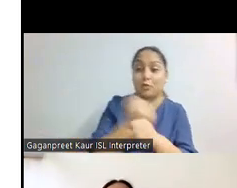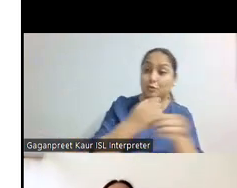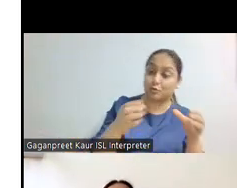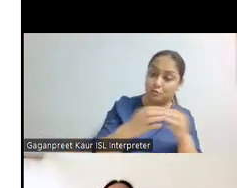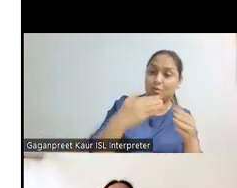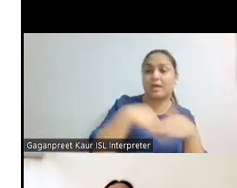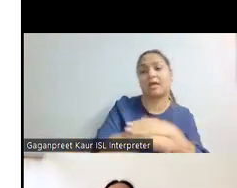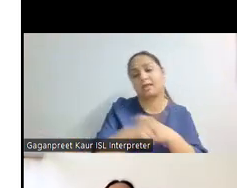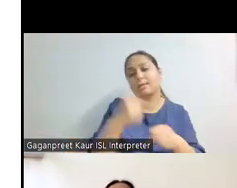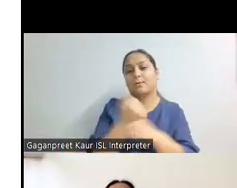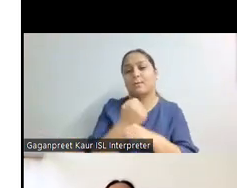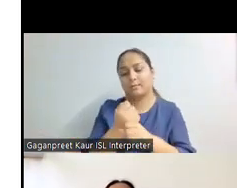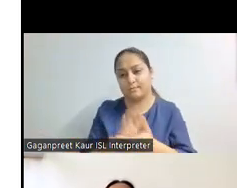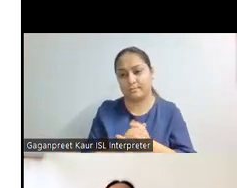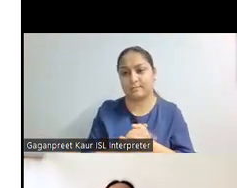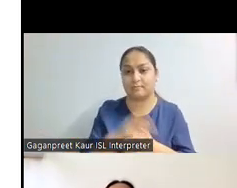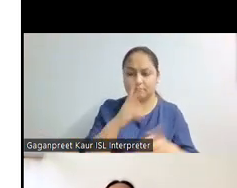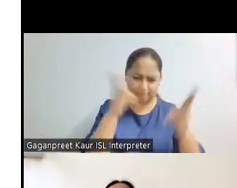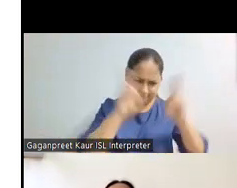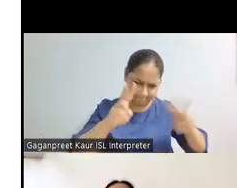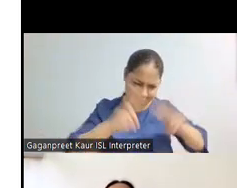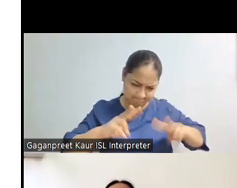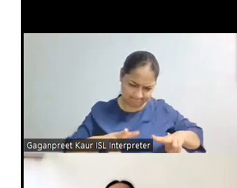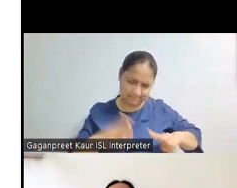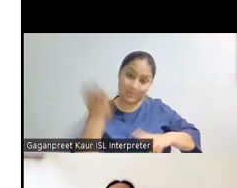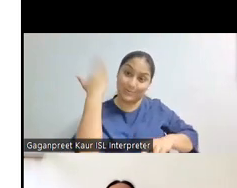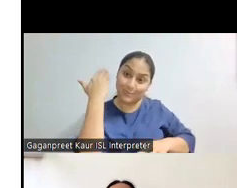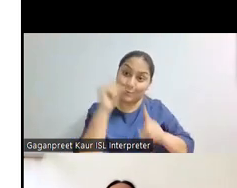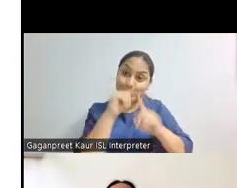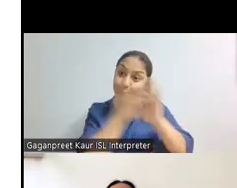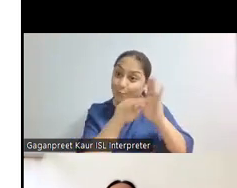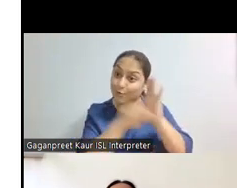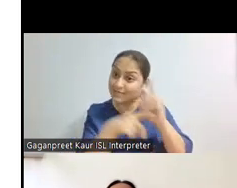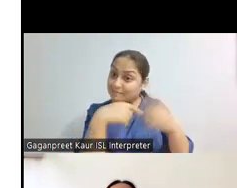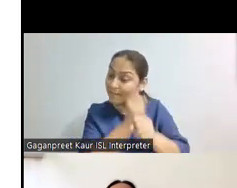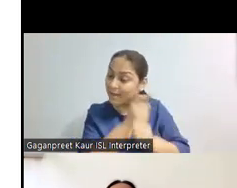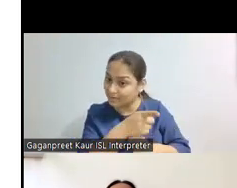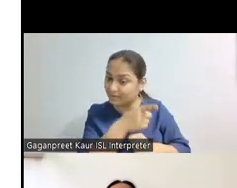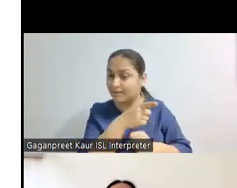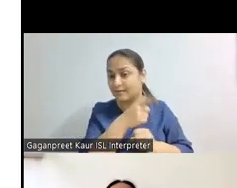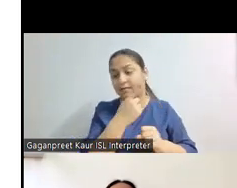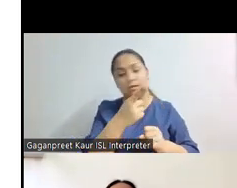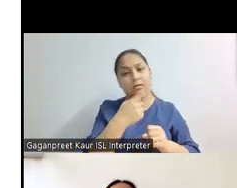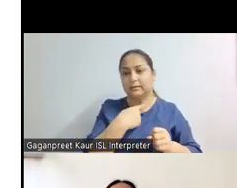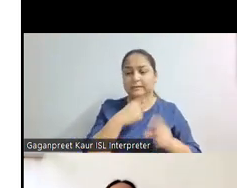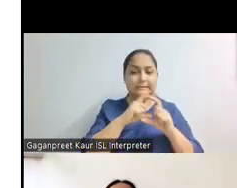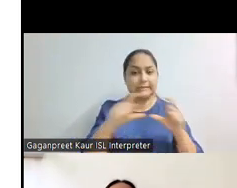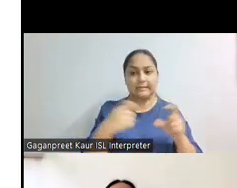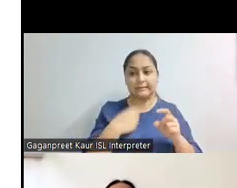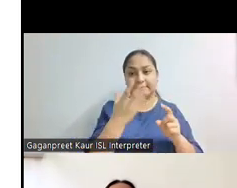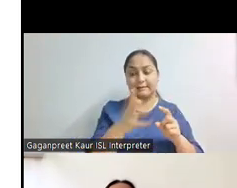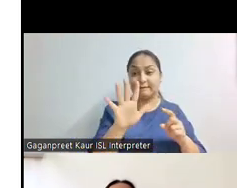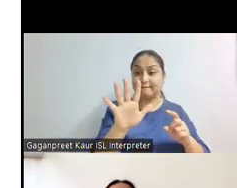December. Analysis of the past policy pacts were done, and to be very precise, for